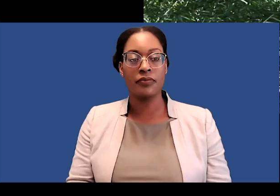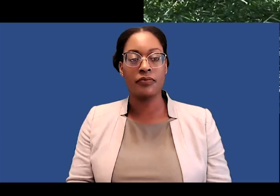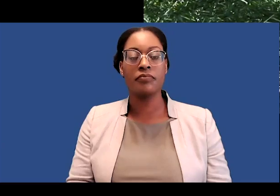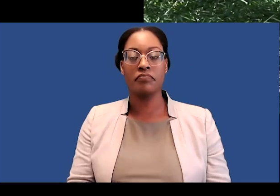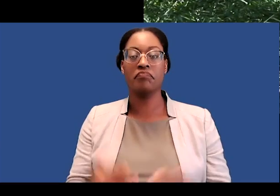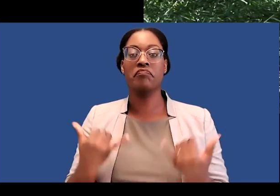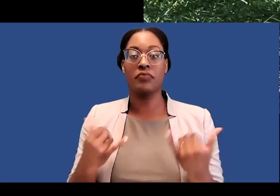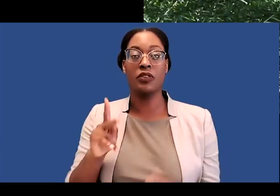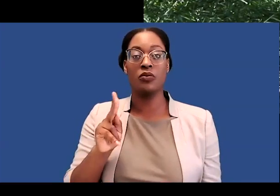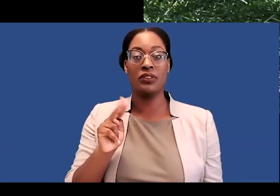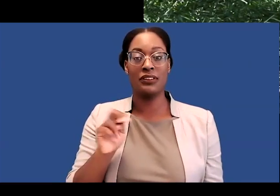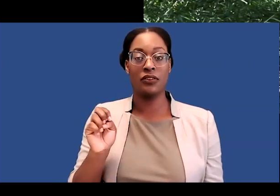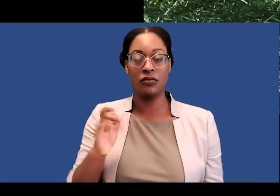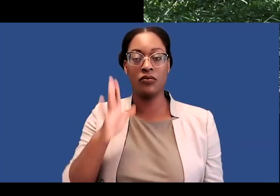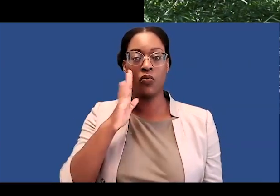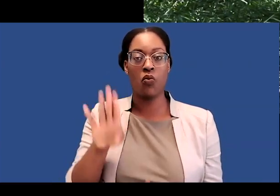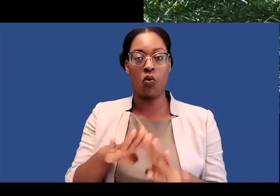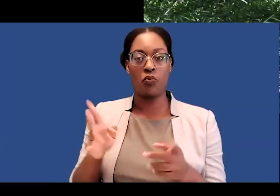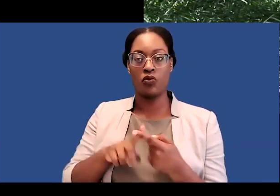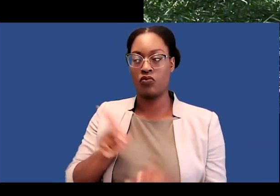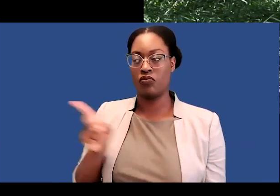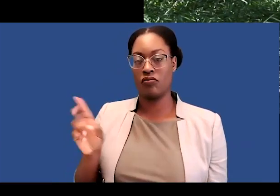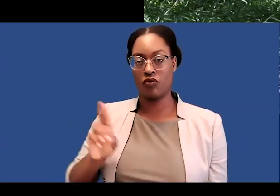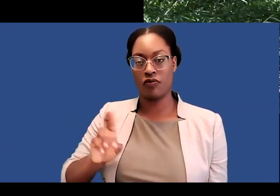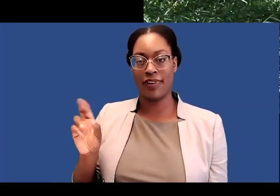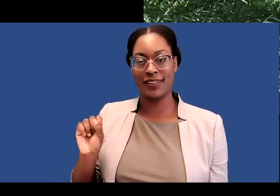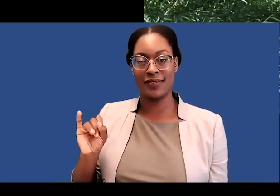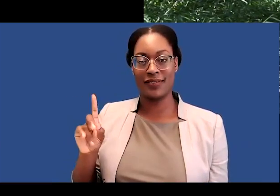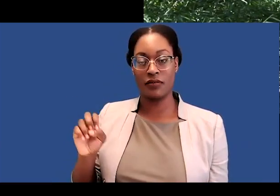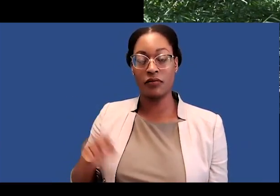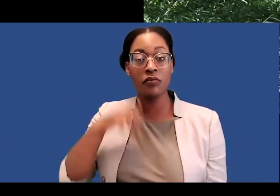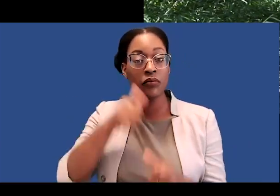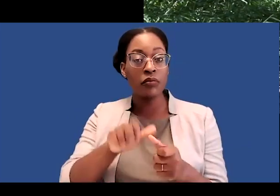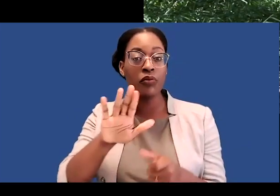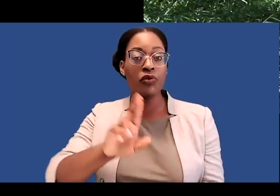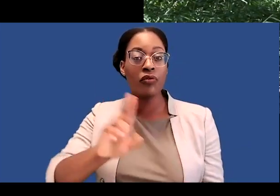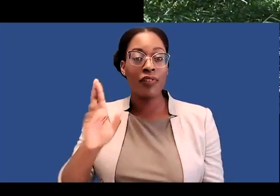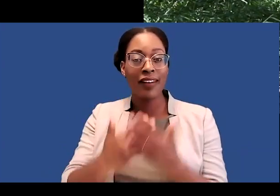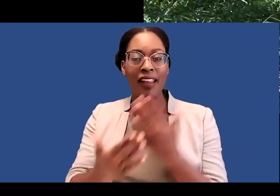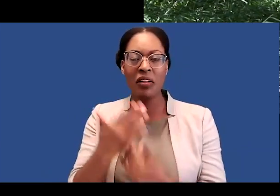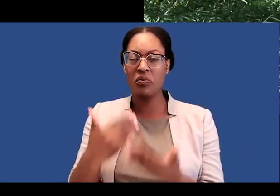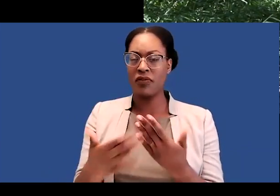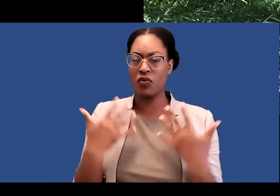And we're going to open that knee out to the side. Remember that right hand can do whatever it needs to.